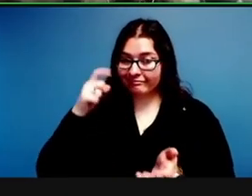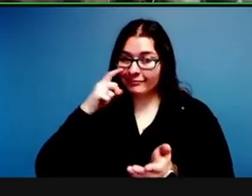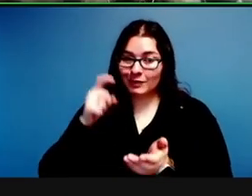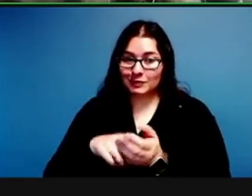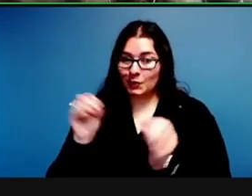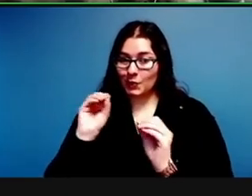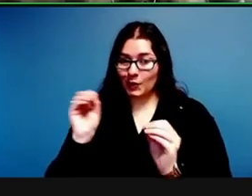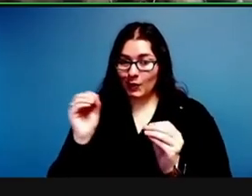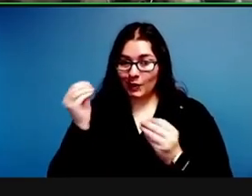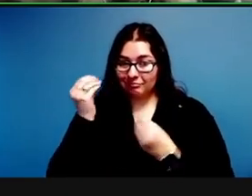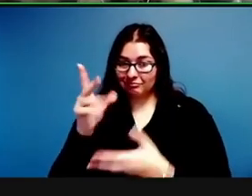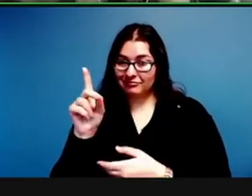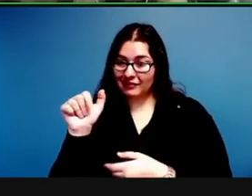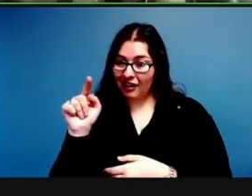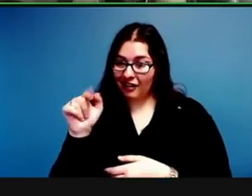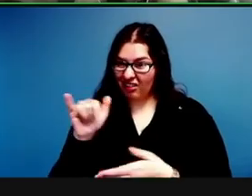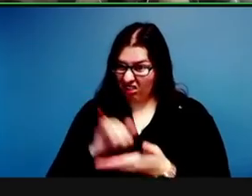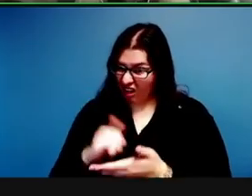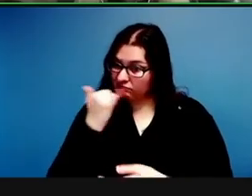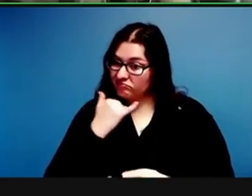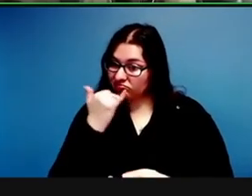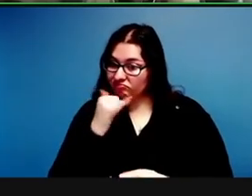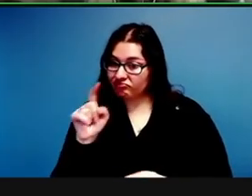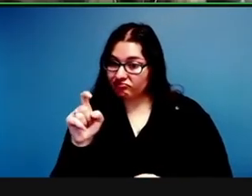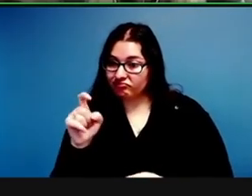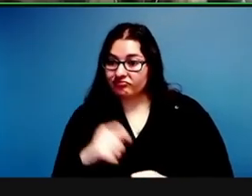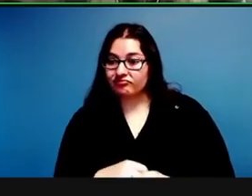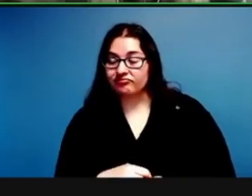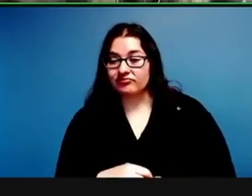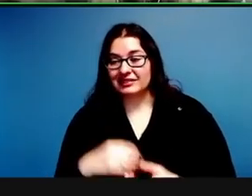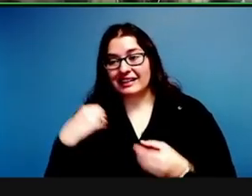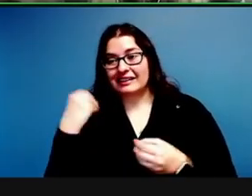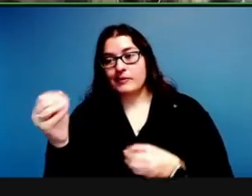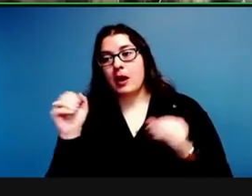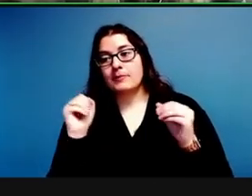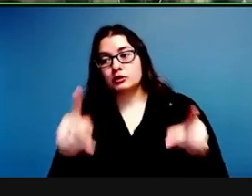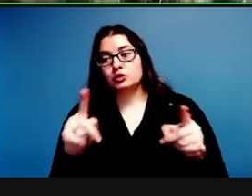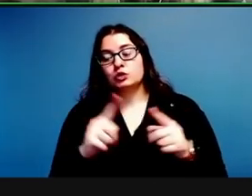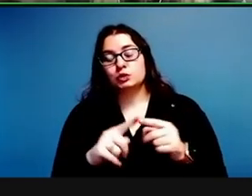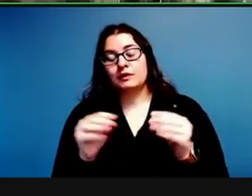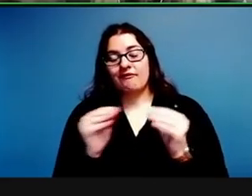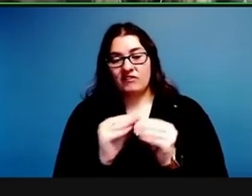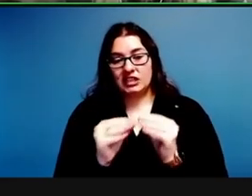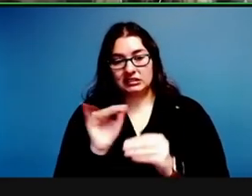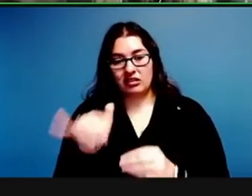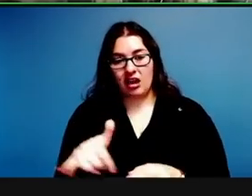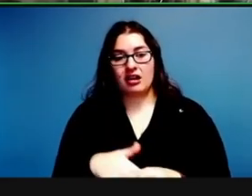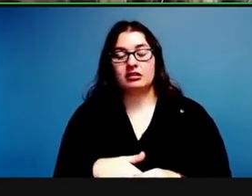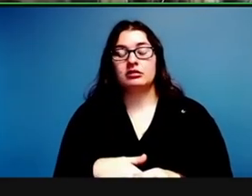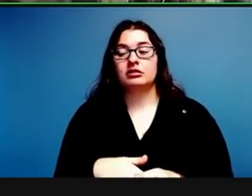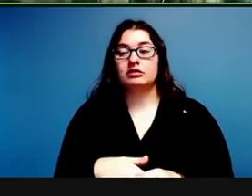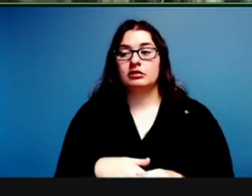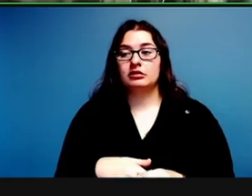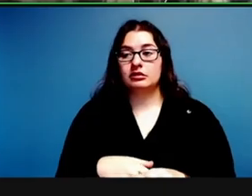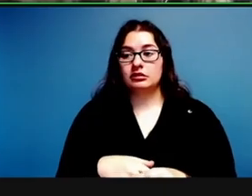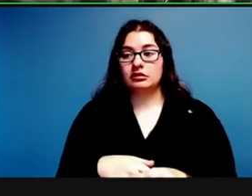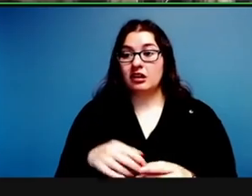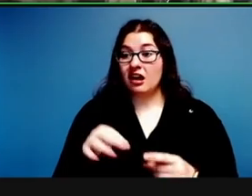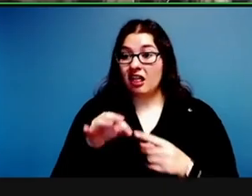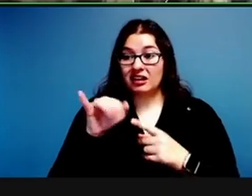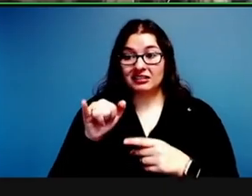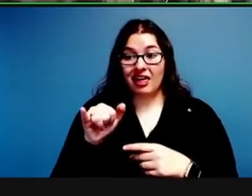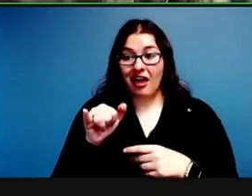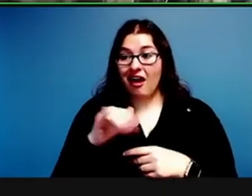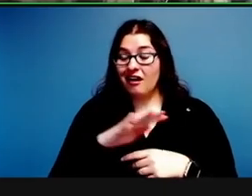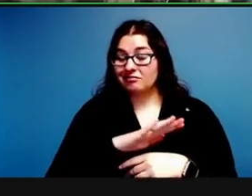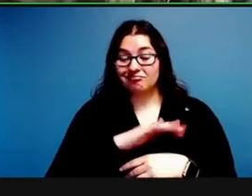no data. Was that an error? And give them an opportunity to remedy it, unless that's across the board with